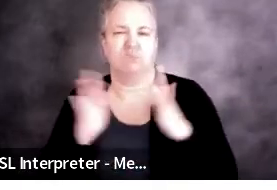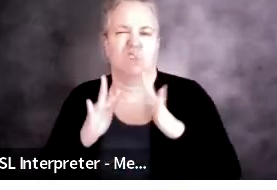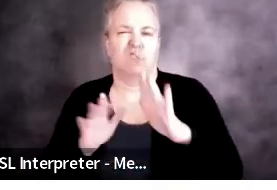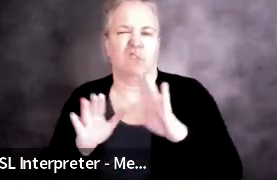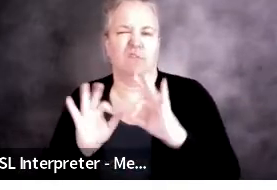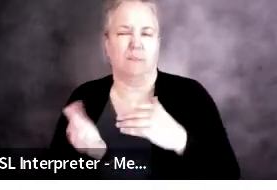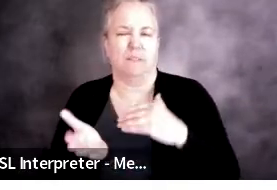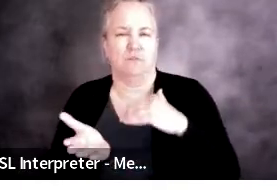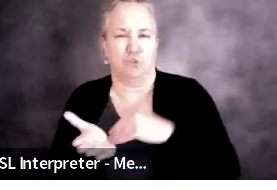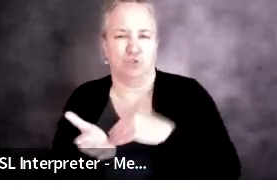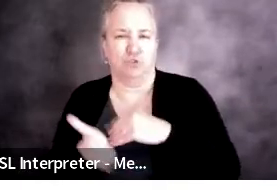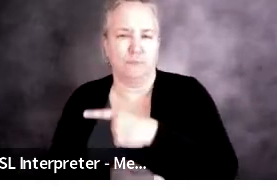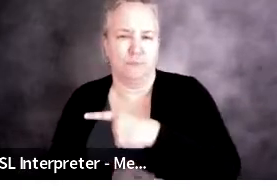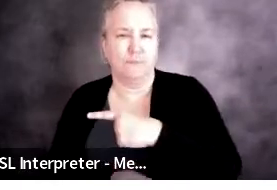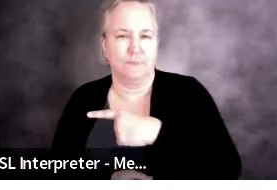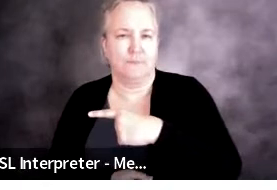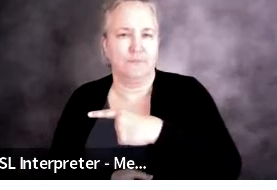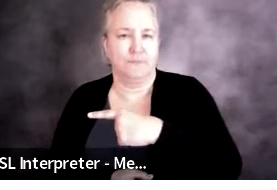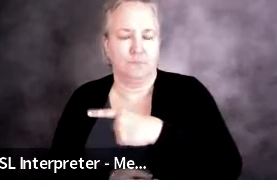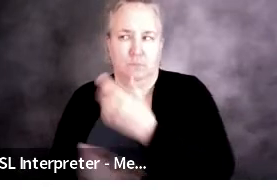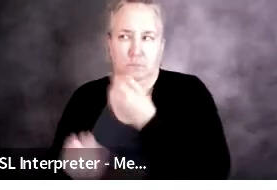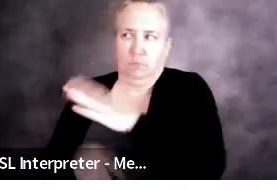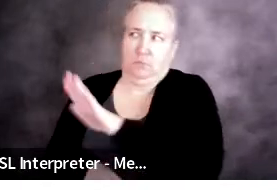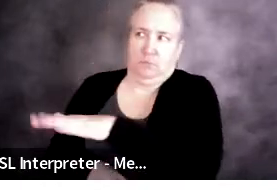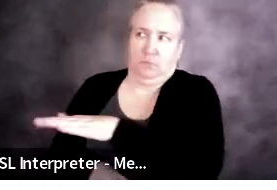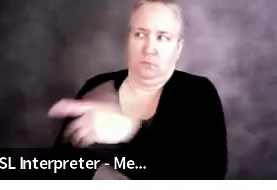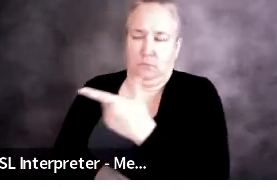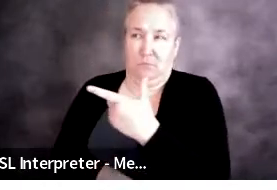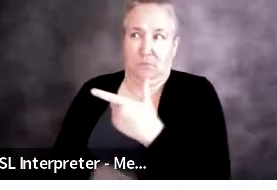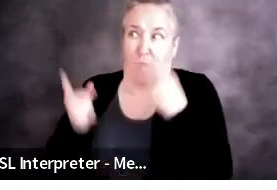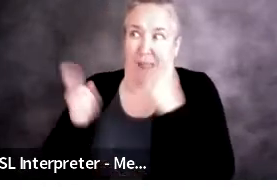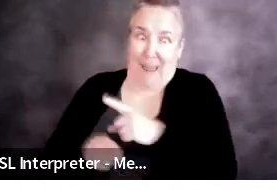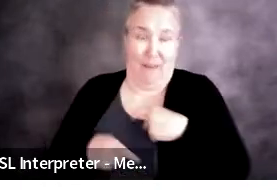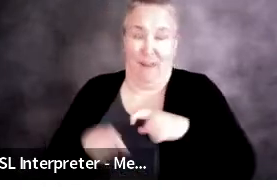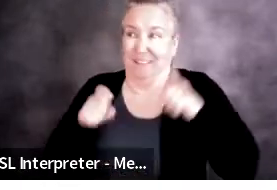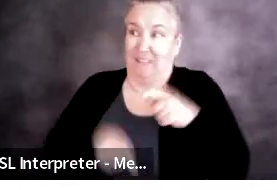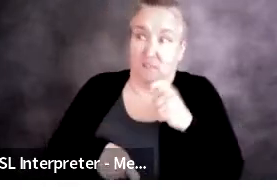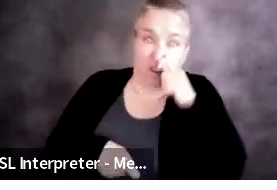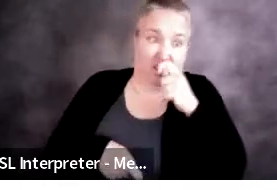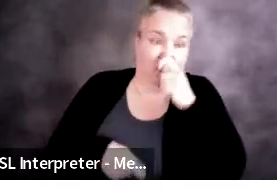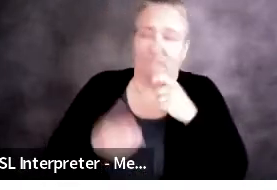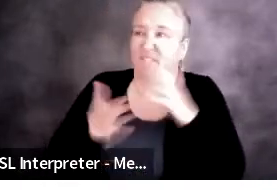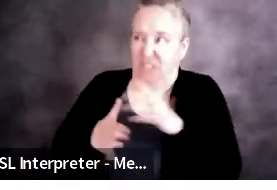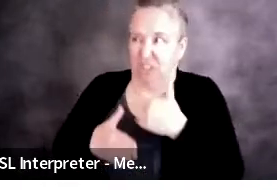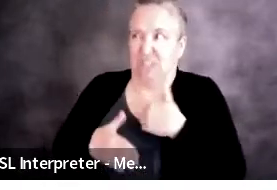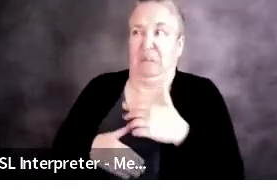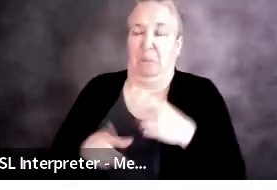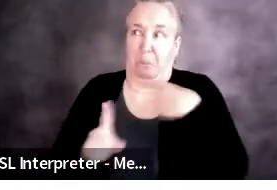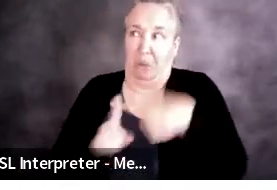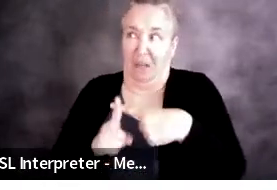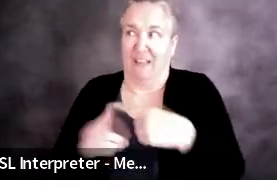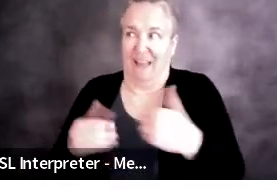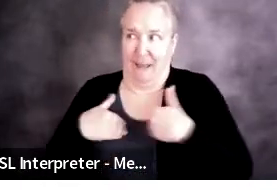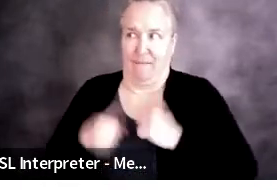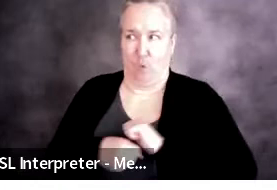care doctor just to let them know of what's going on, what symptoms you are experiencing.